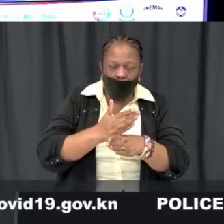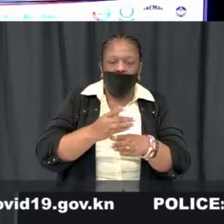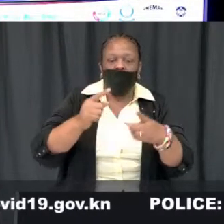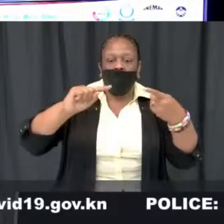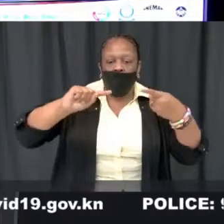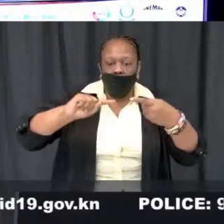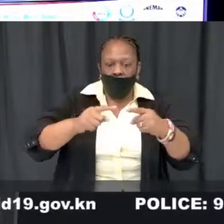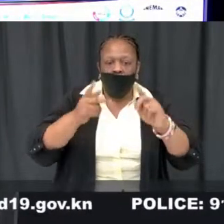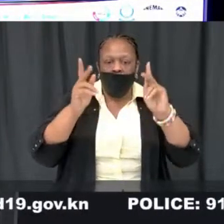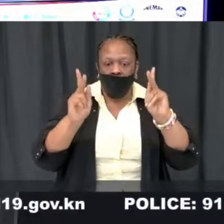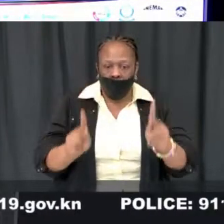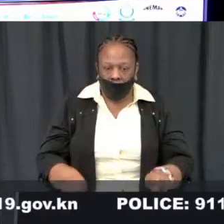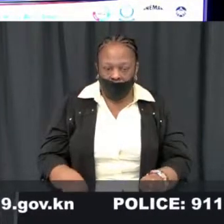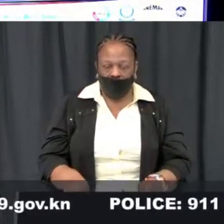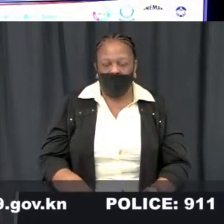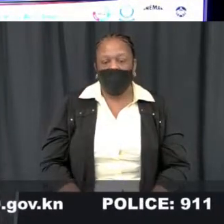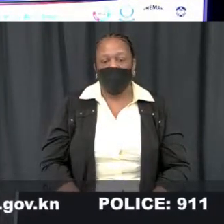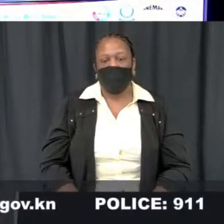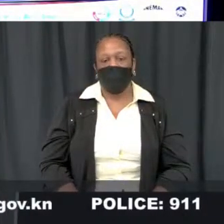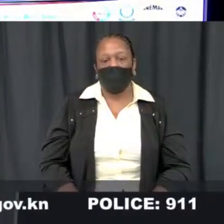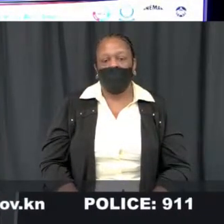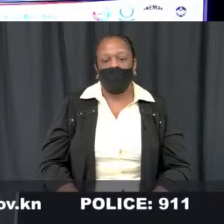Intended to mislead,